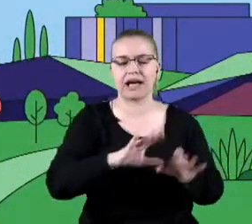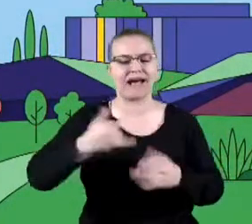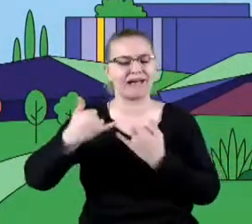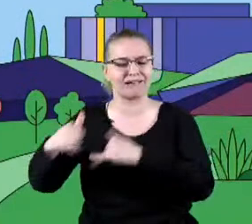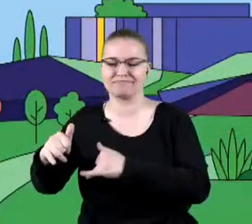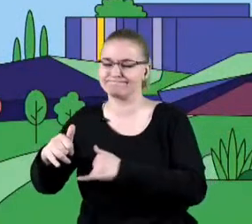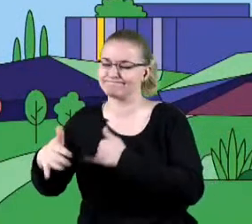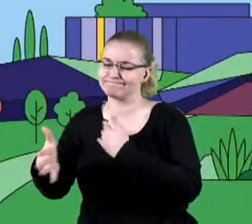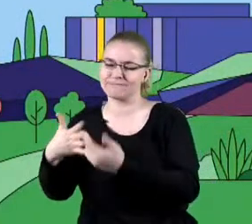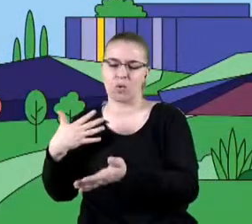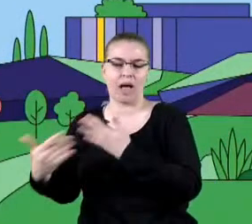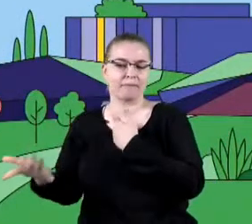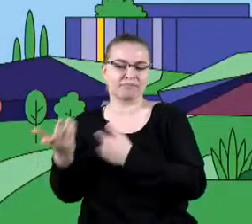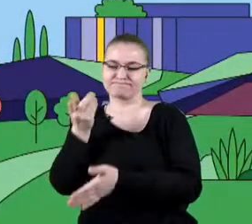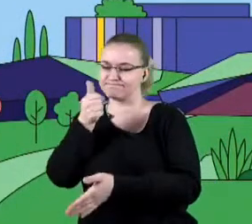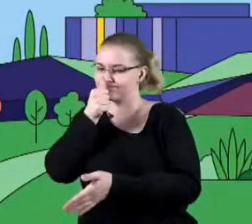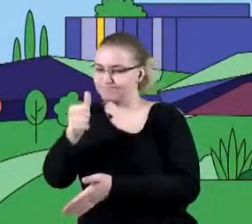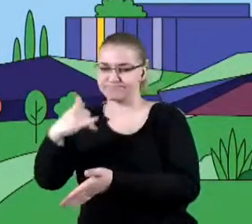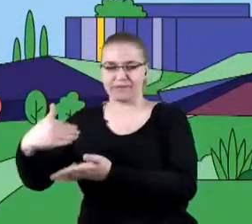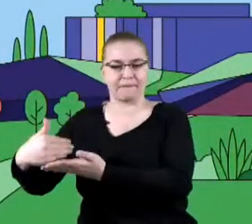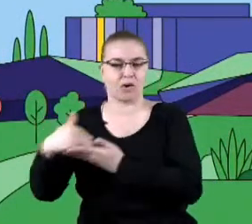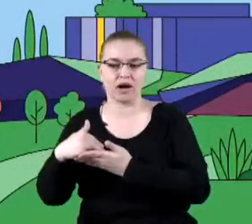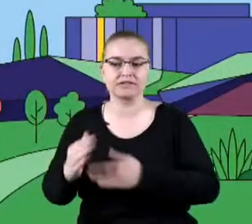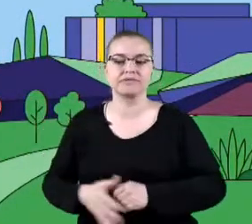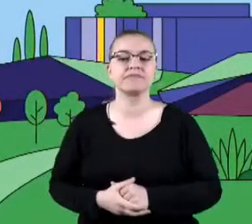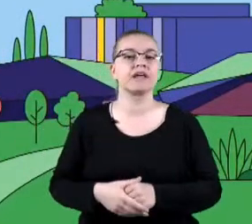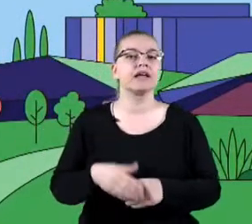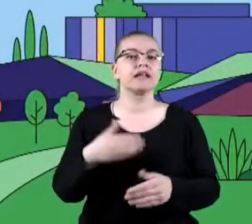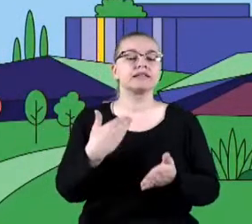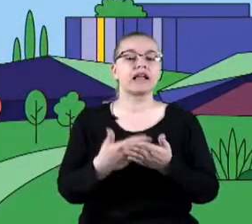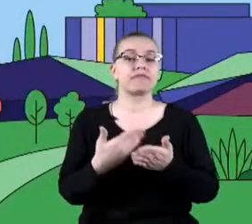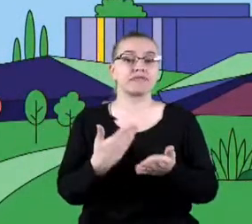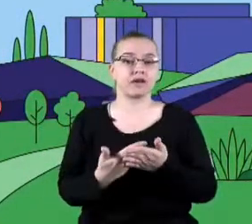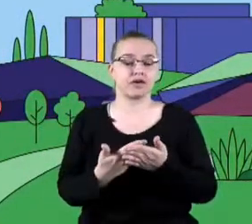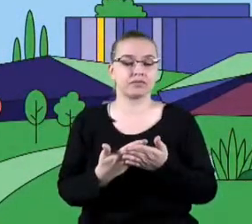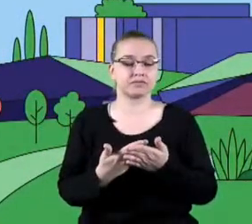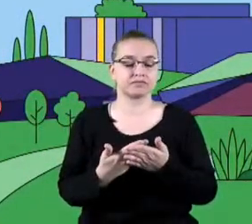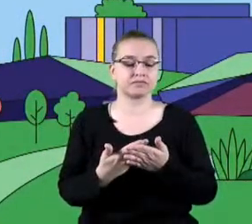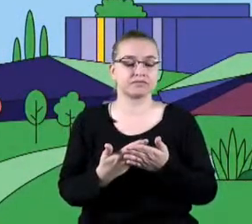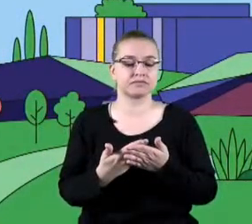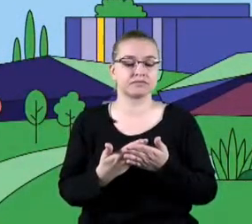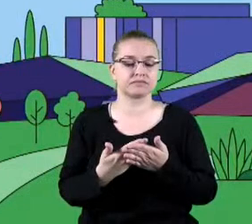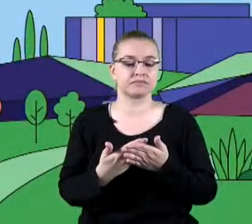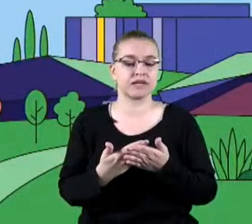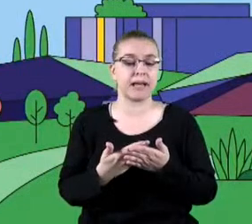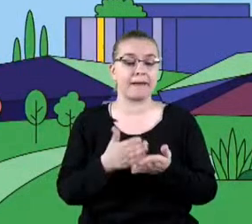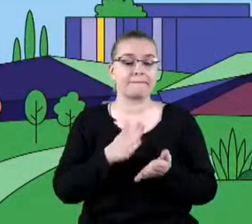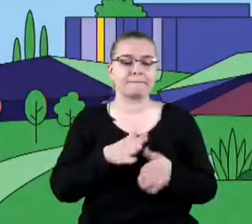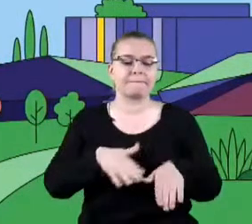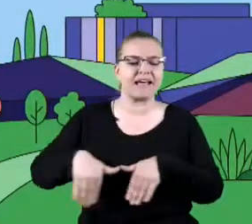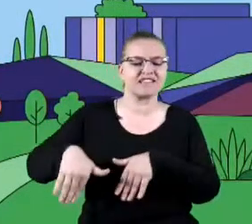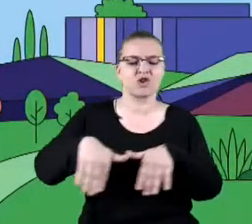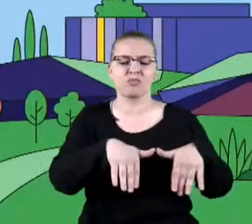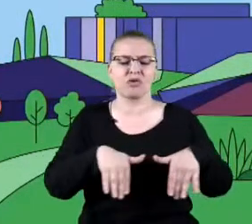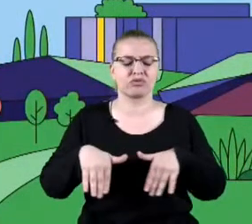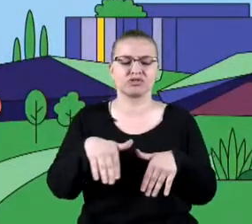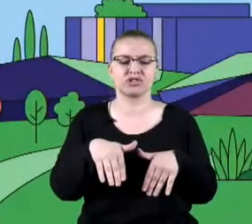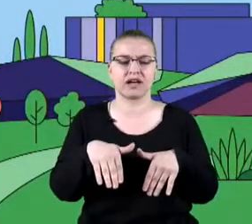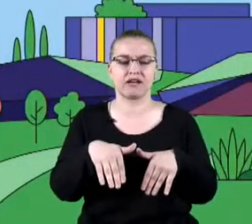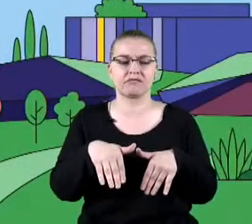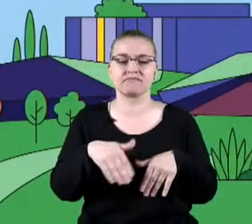these findings, we found out that the unemployment is not affected that much. It stays at